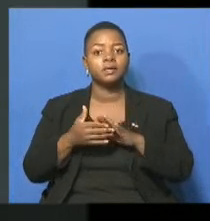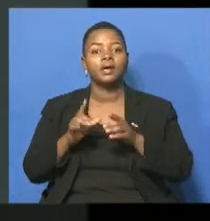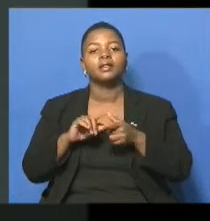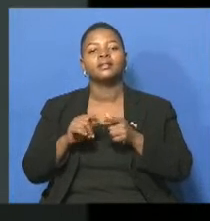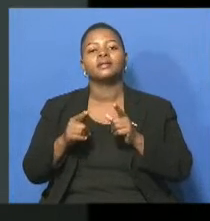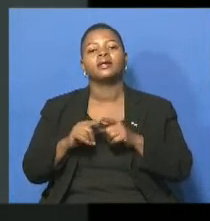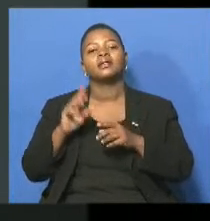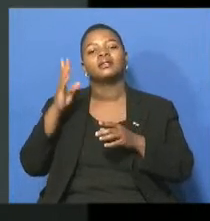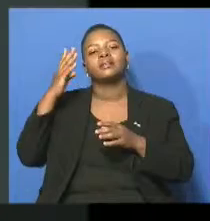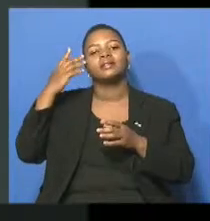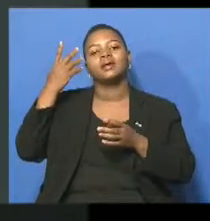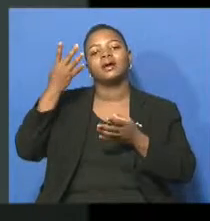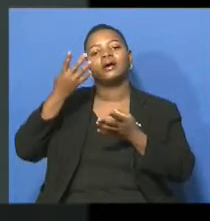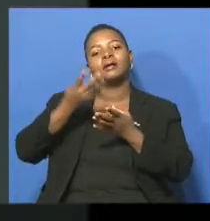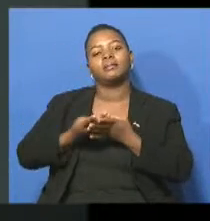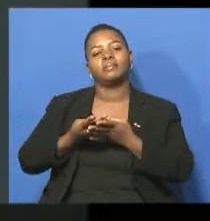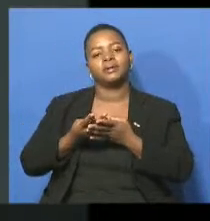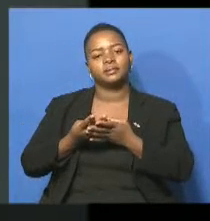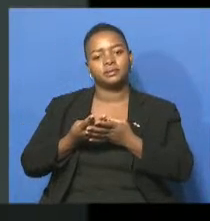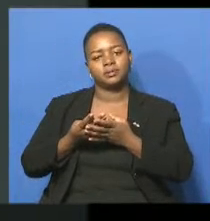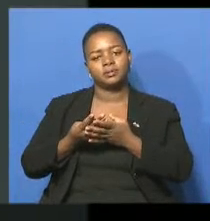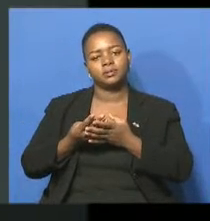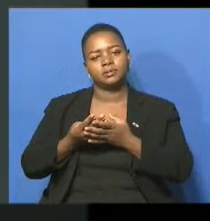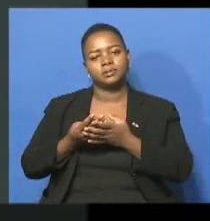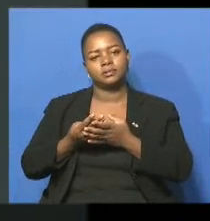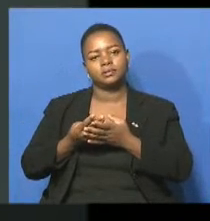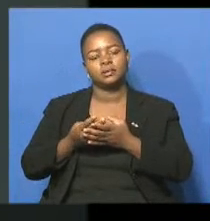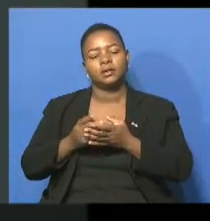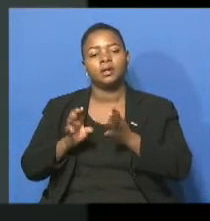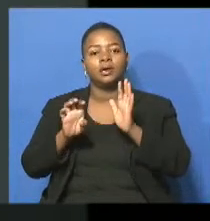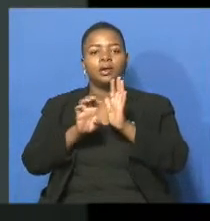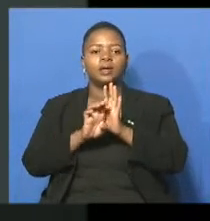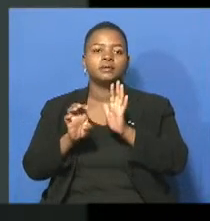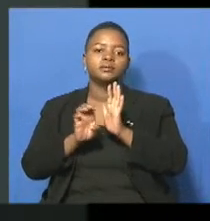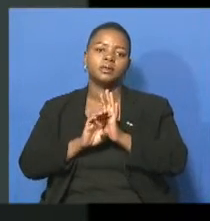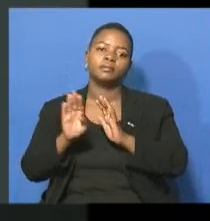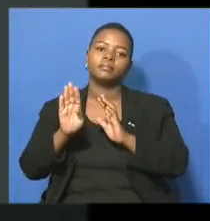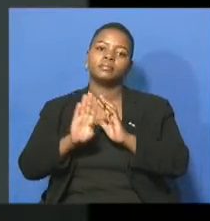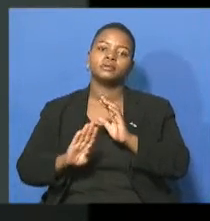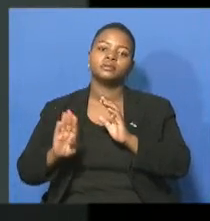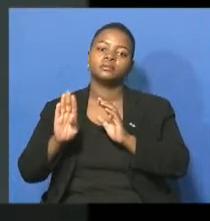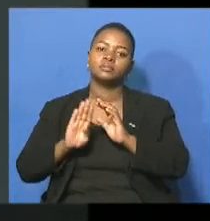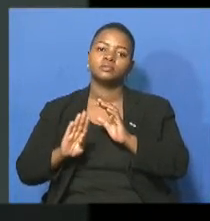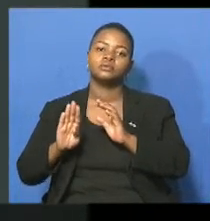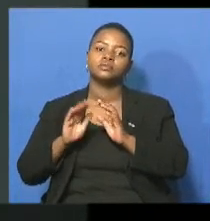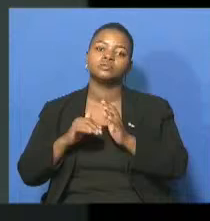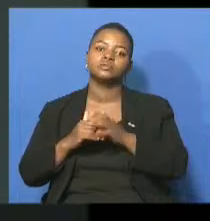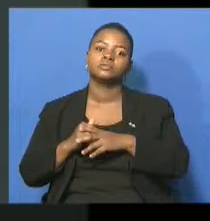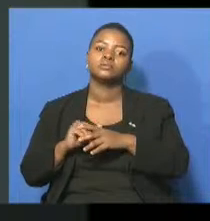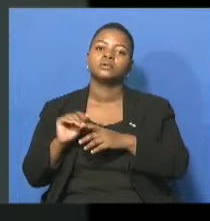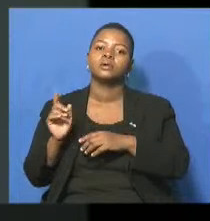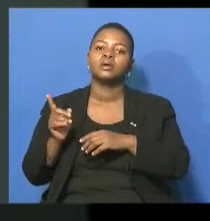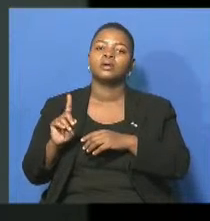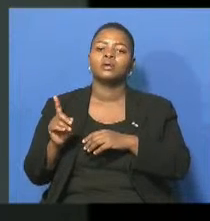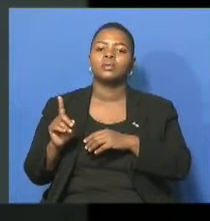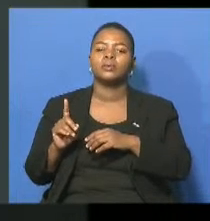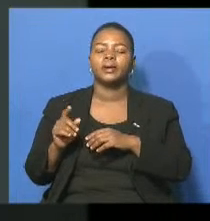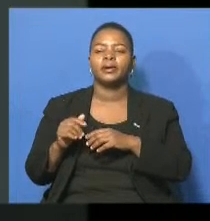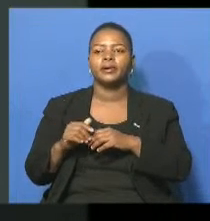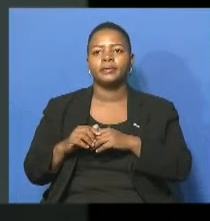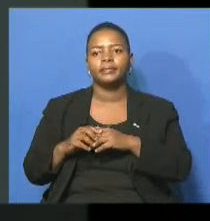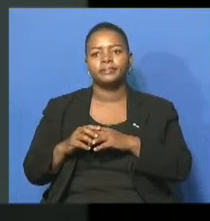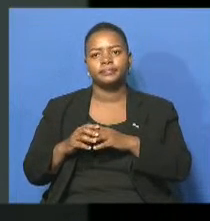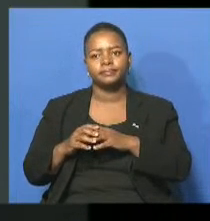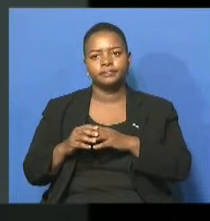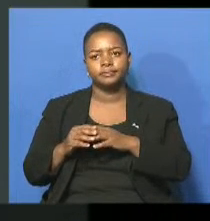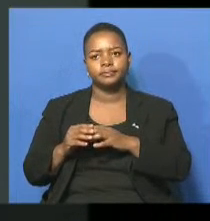settings, especially in countries like Botswana, where there is no